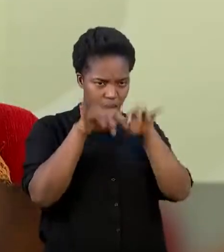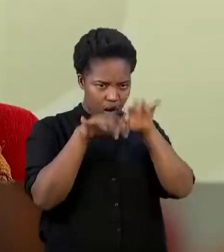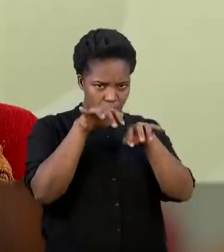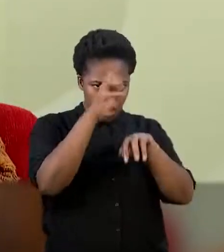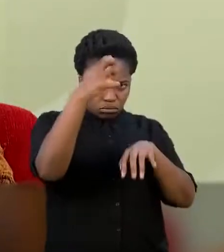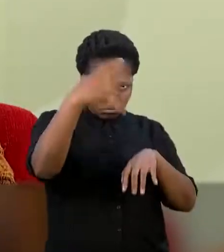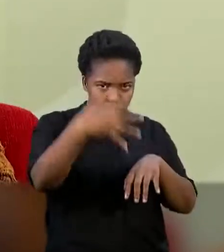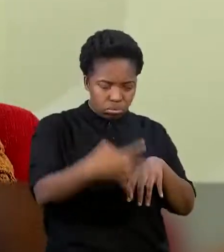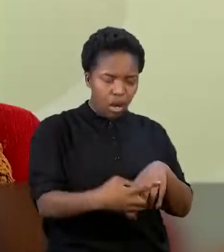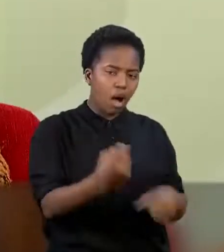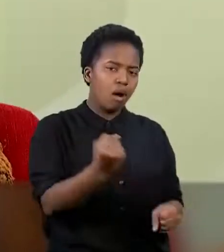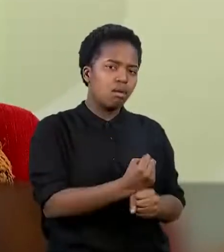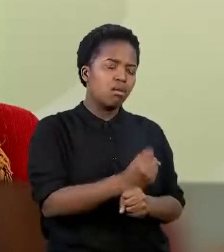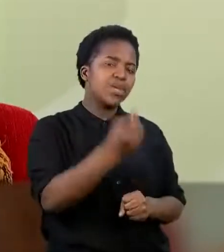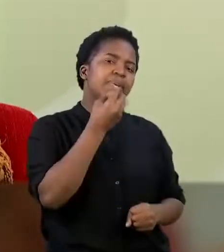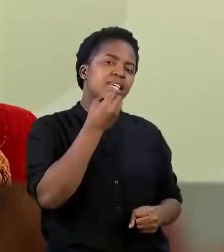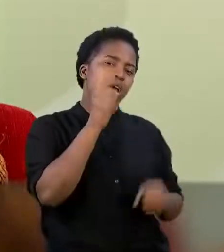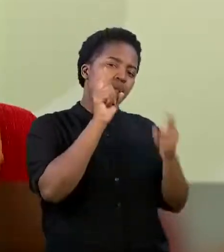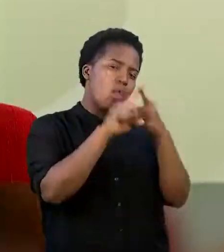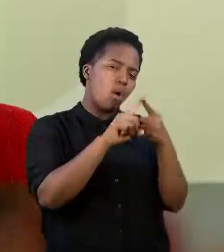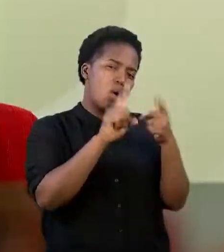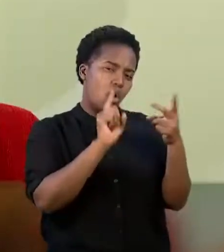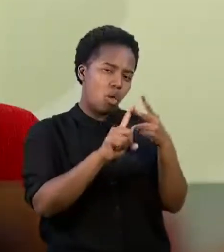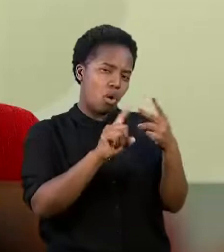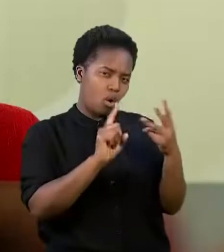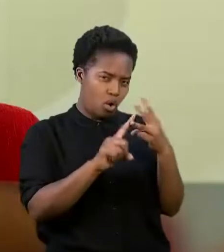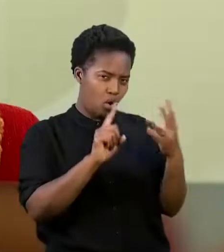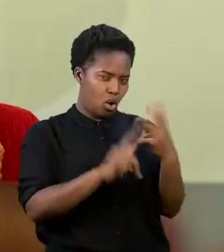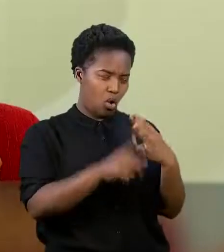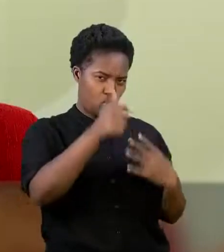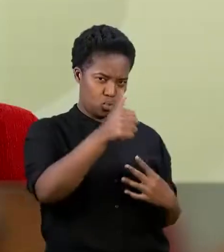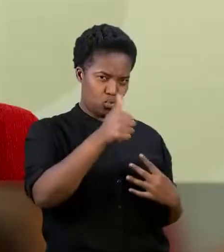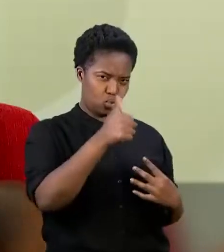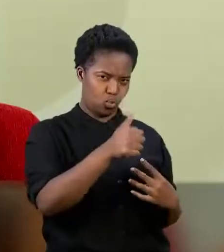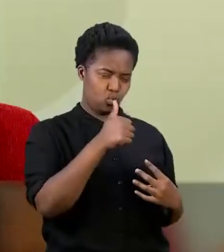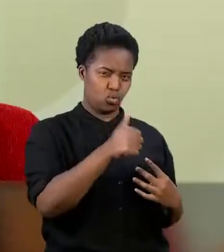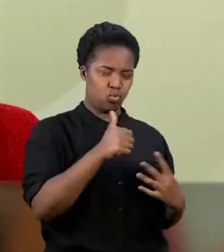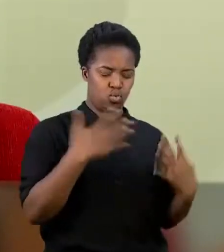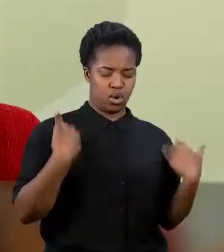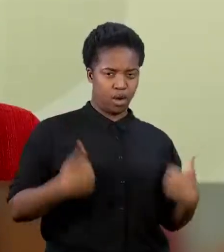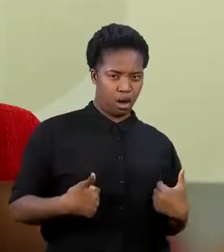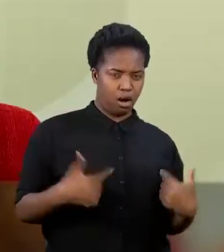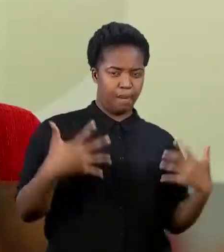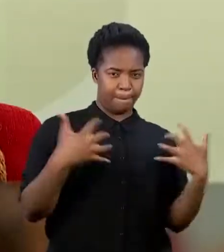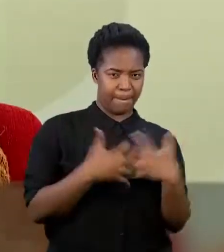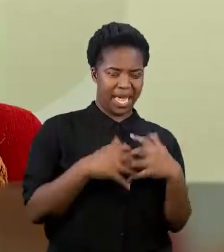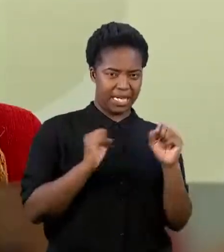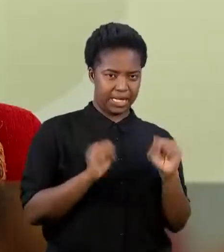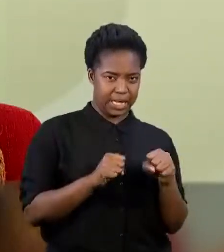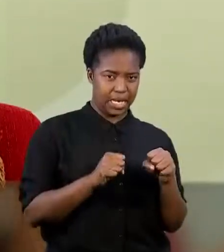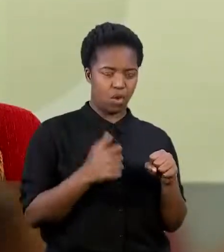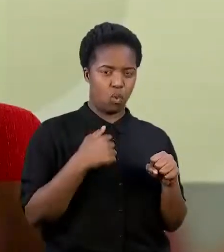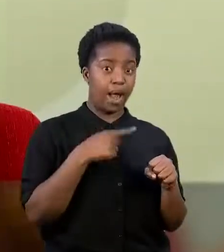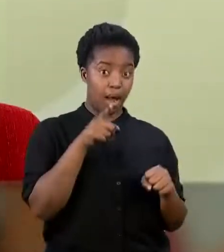get information or o be right or okay ntho e ke ithotseng ko google e ya tsamaelana or yang le